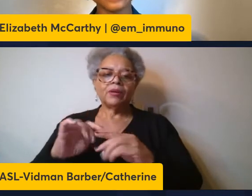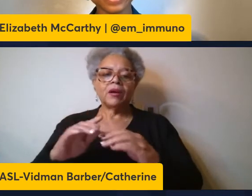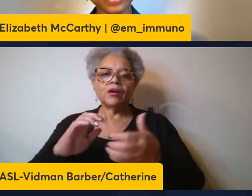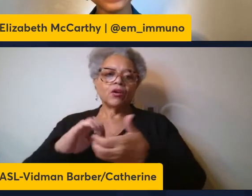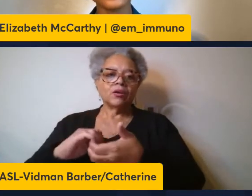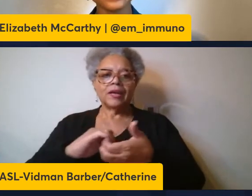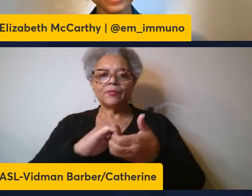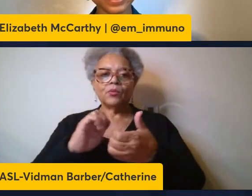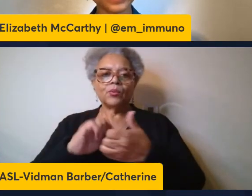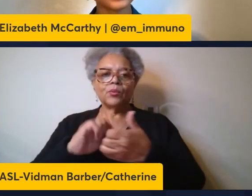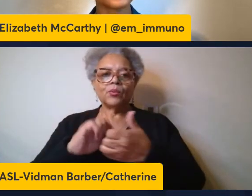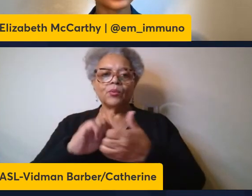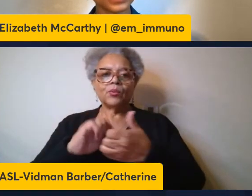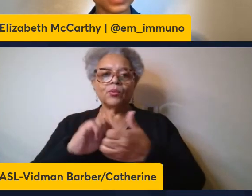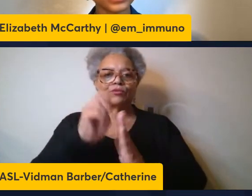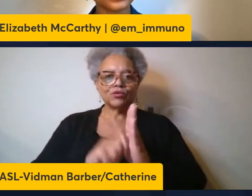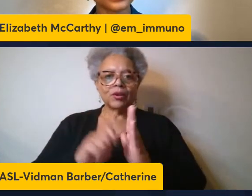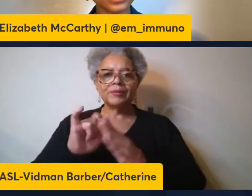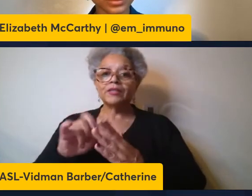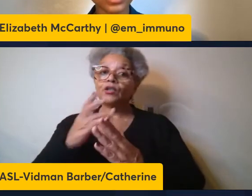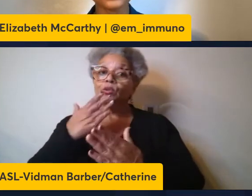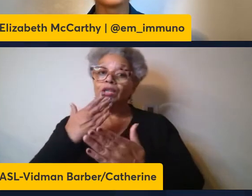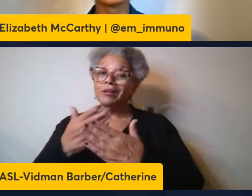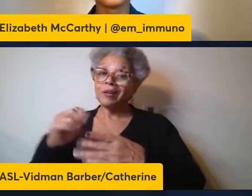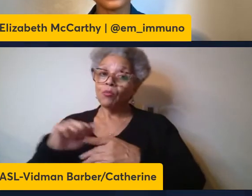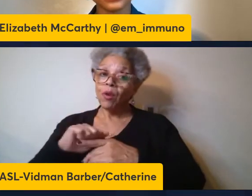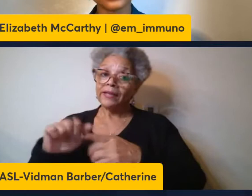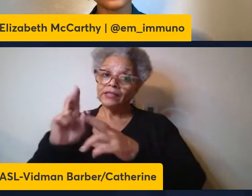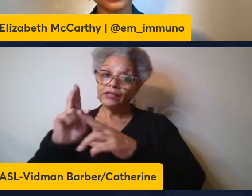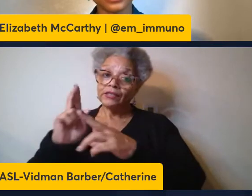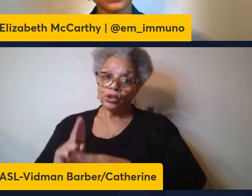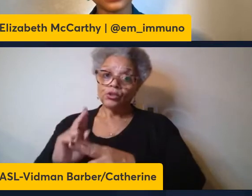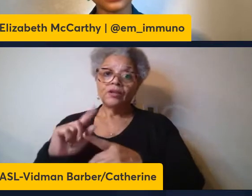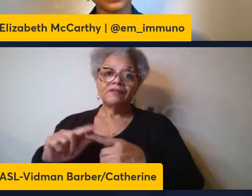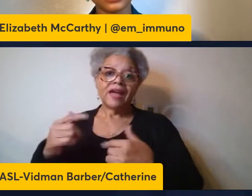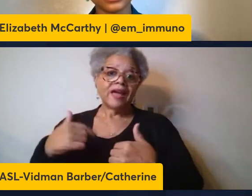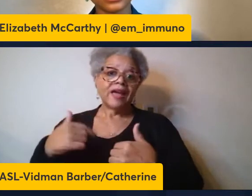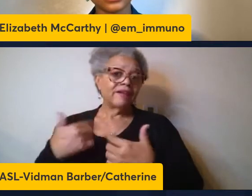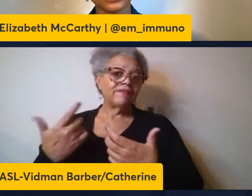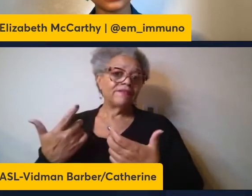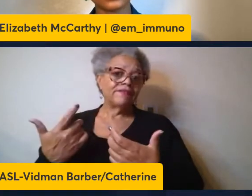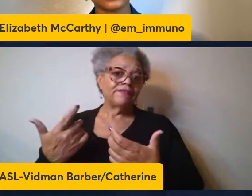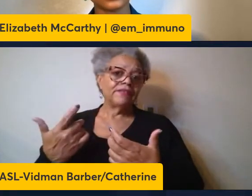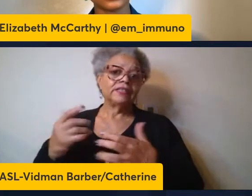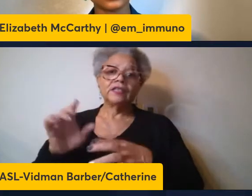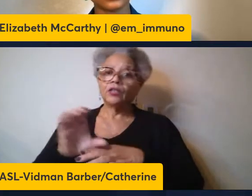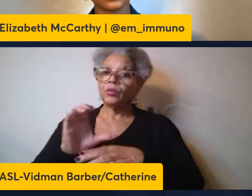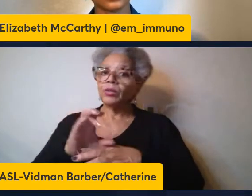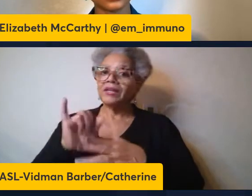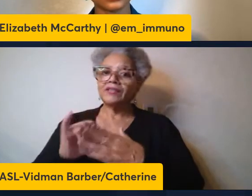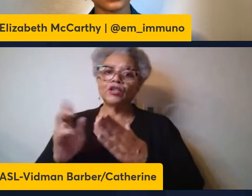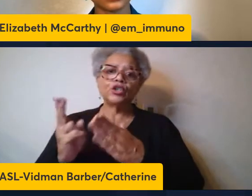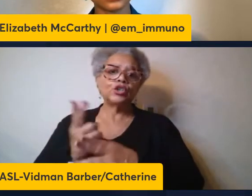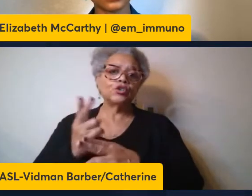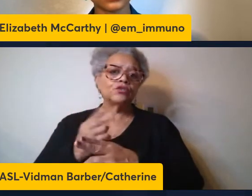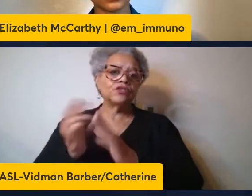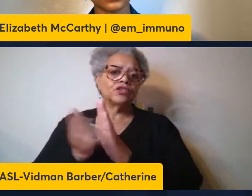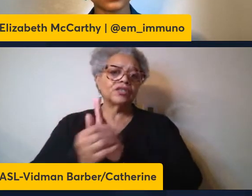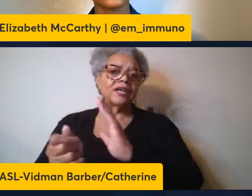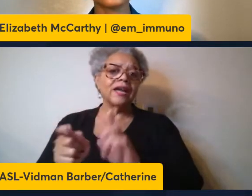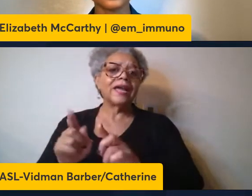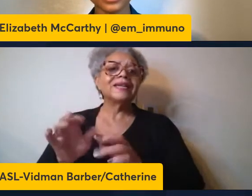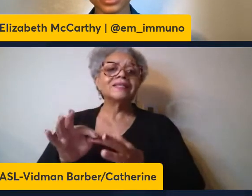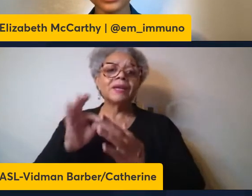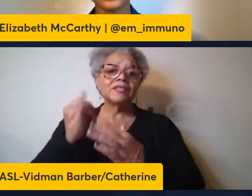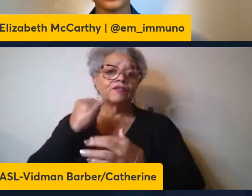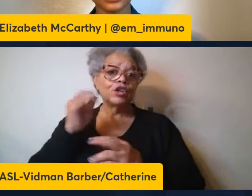example, is really good practice to get used to. And high performance computing is such a useful skill, especially if you're looking at big data. You're